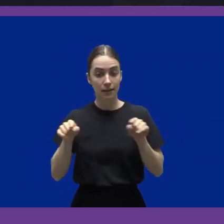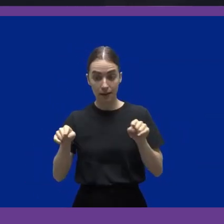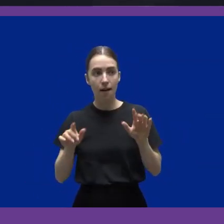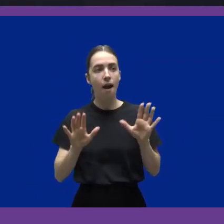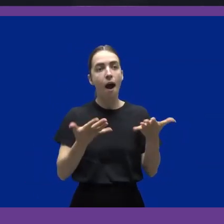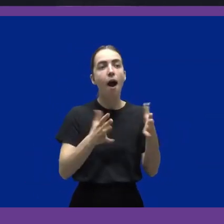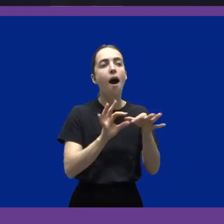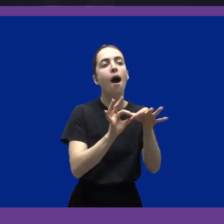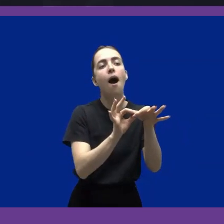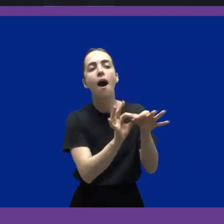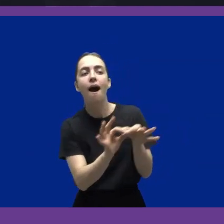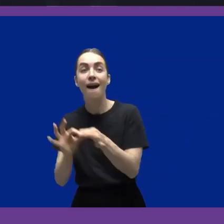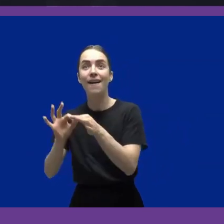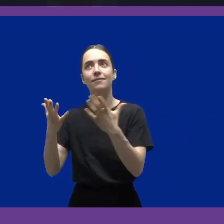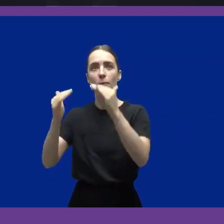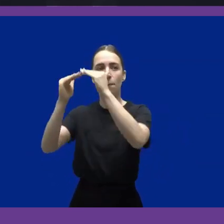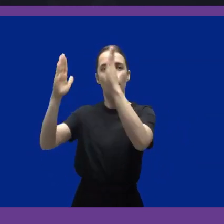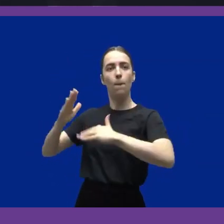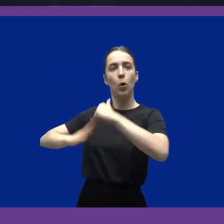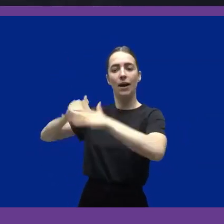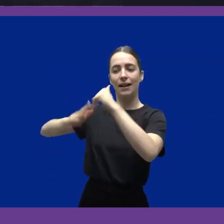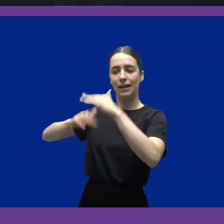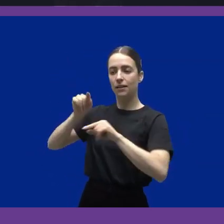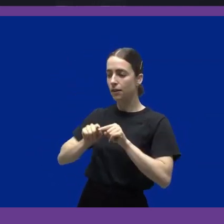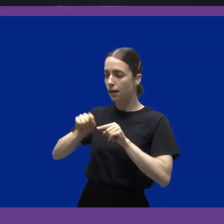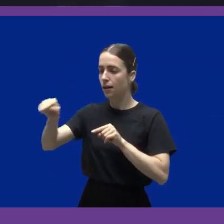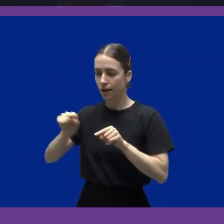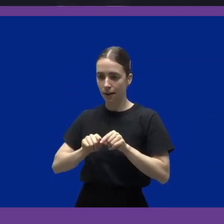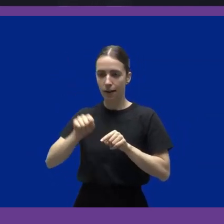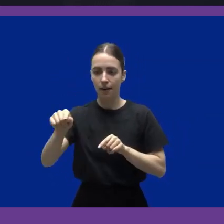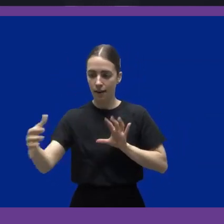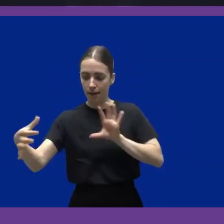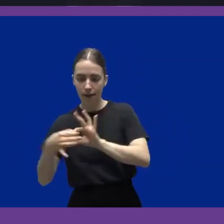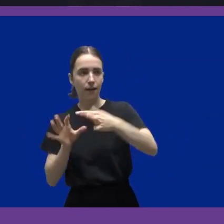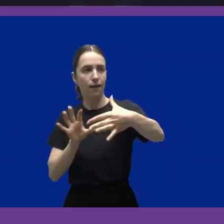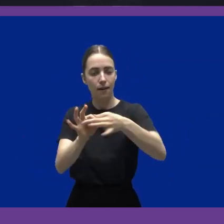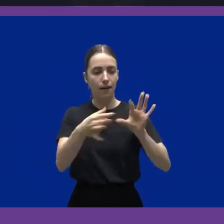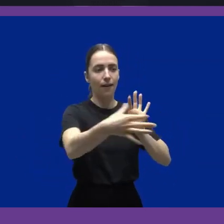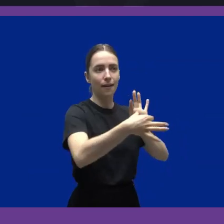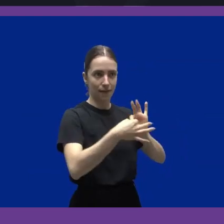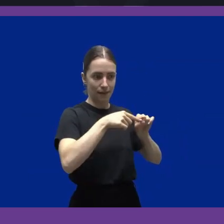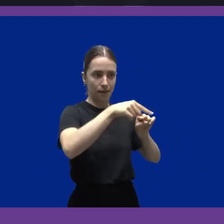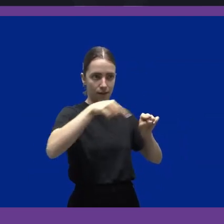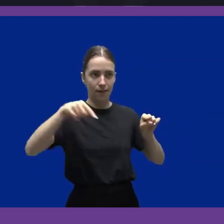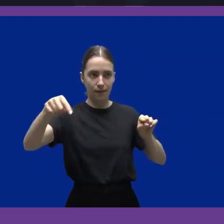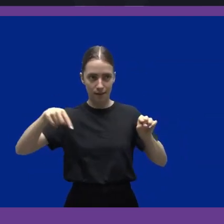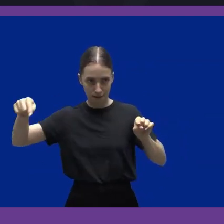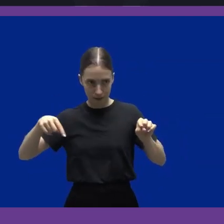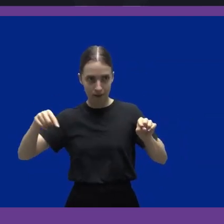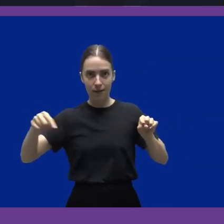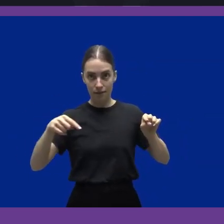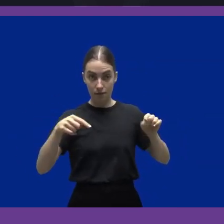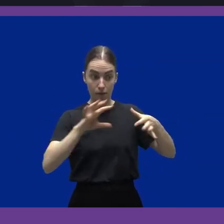ICT accessibility is interrelated also with the standard on support services. But the problem is that with harmonized